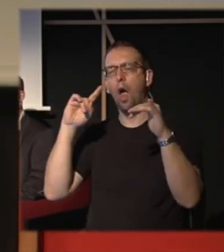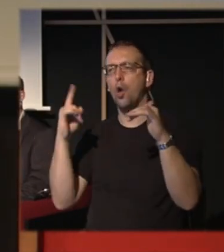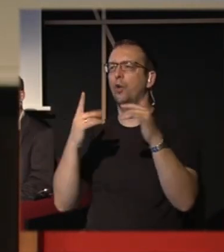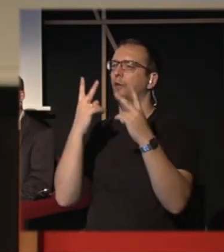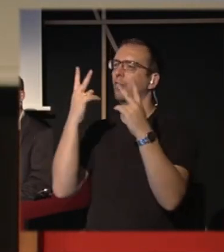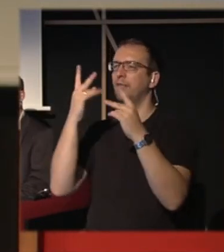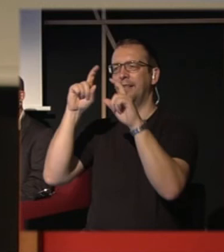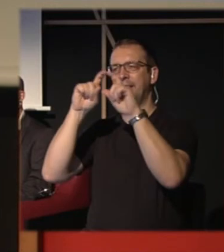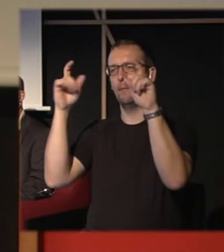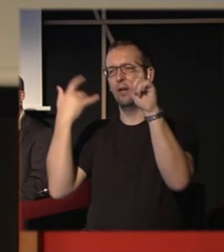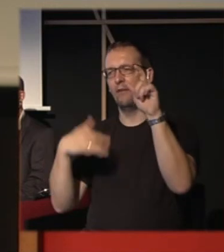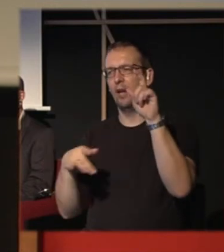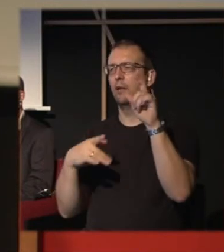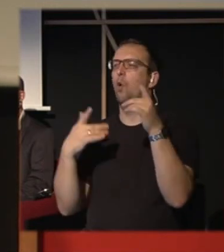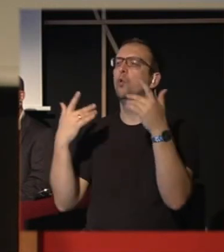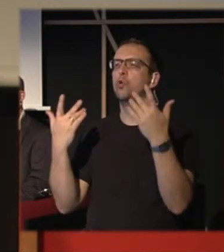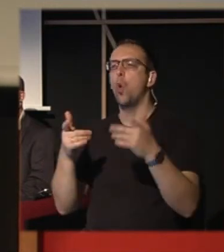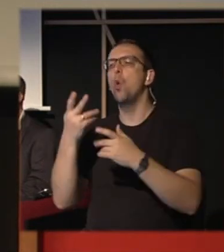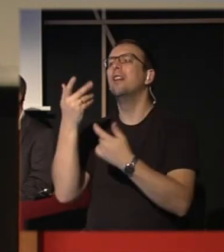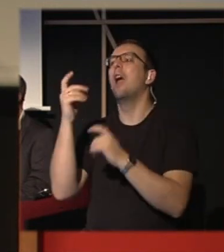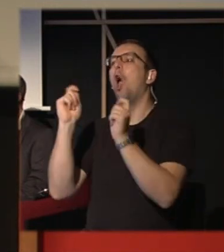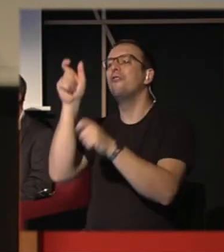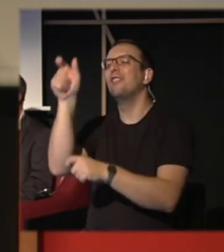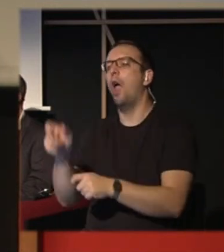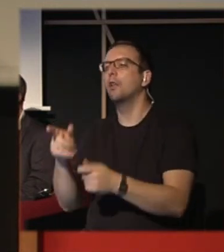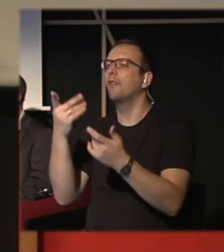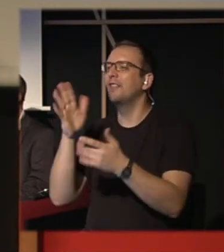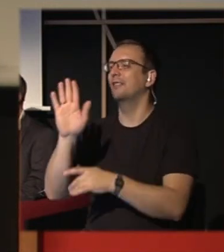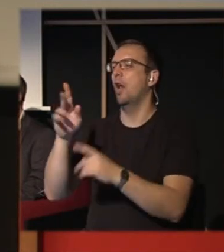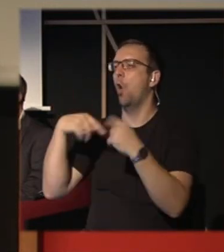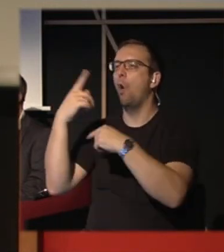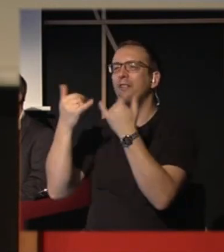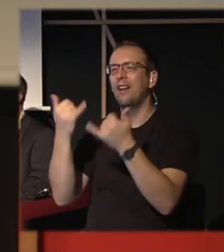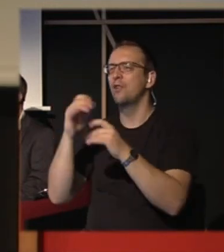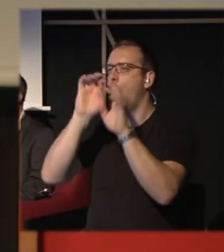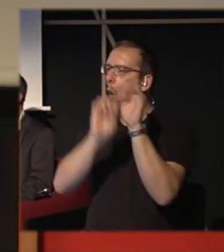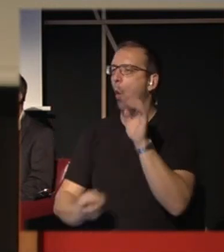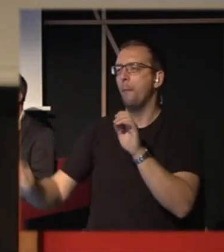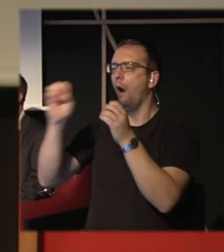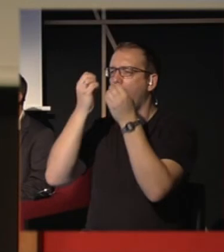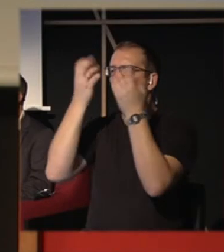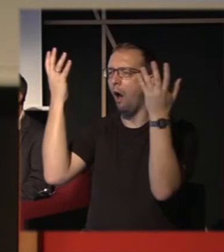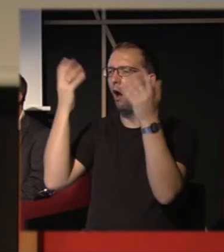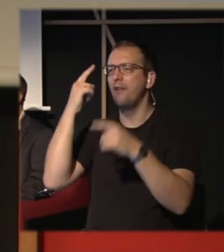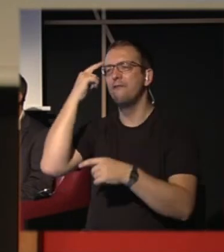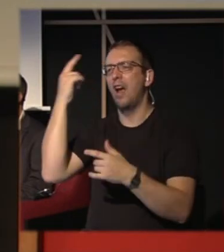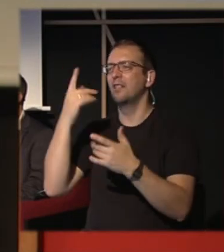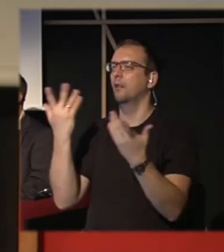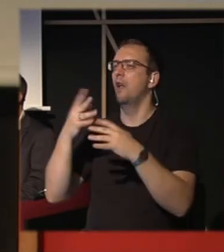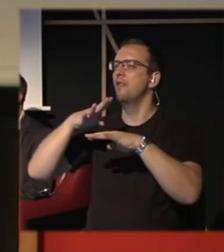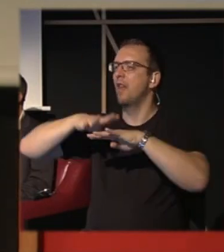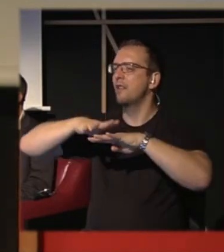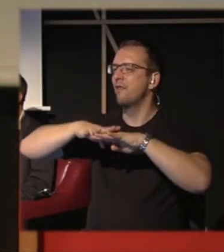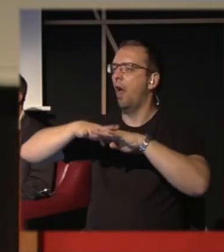place in January, and I think the aim is to have 1 or 2 per season. We're also preparing a new guidance document on